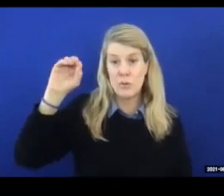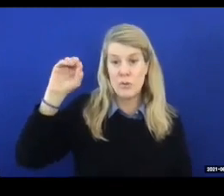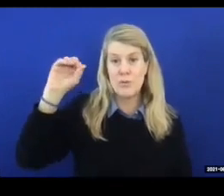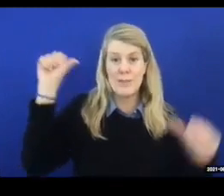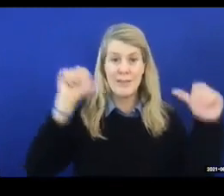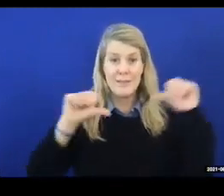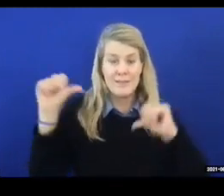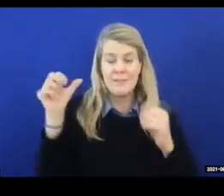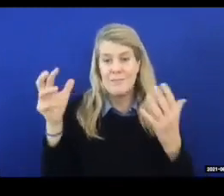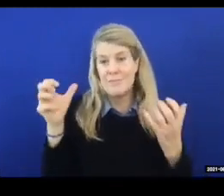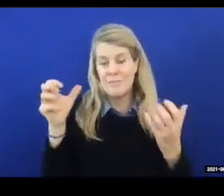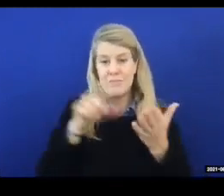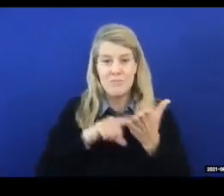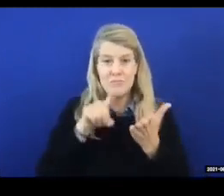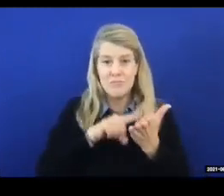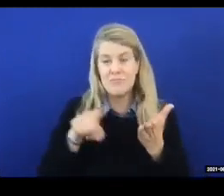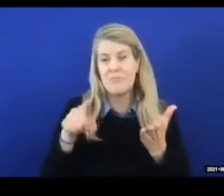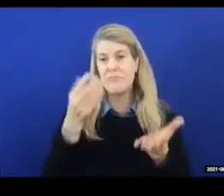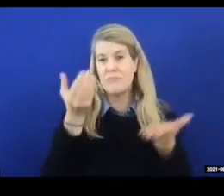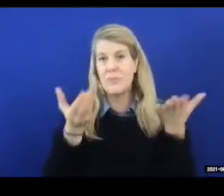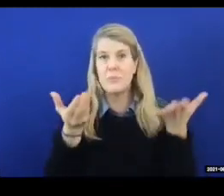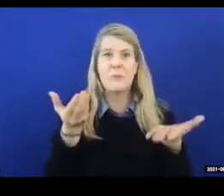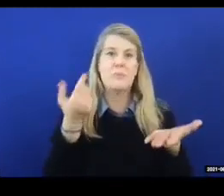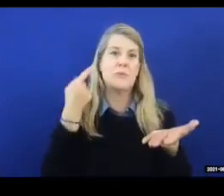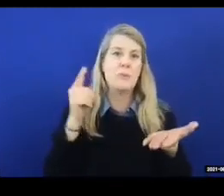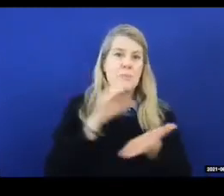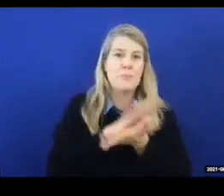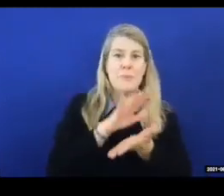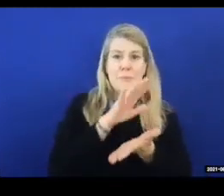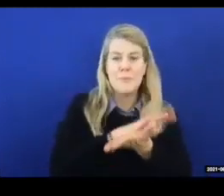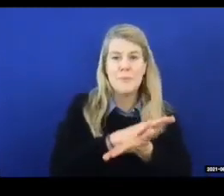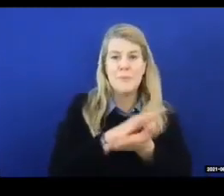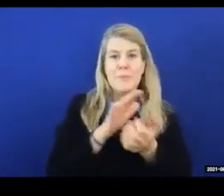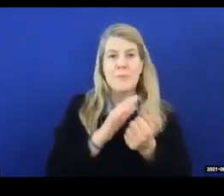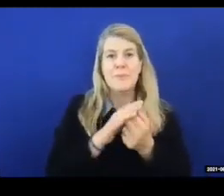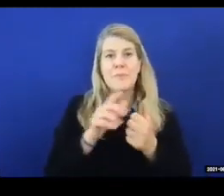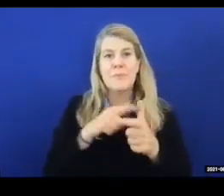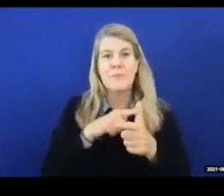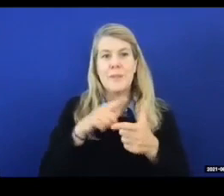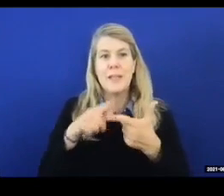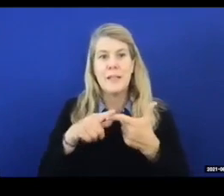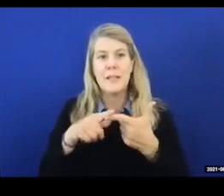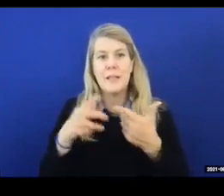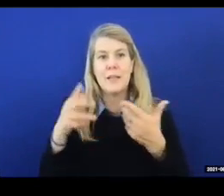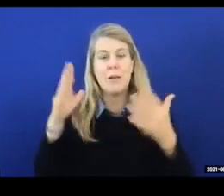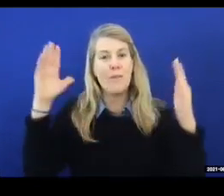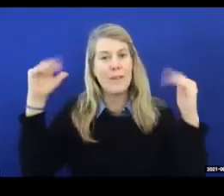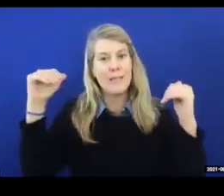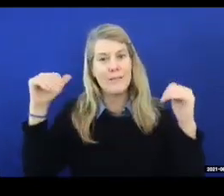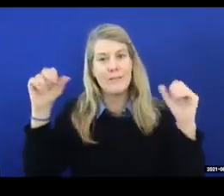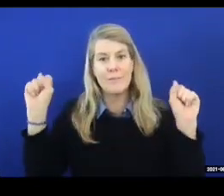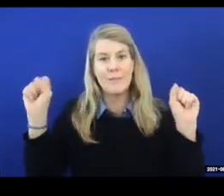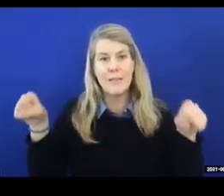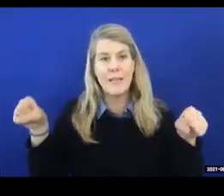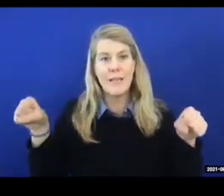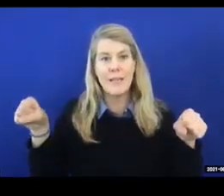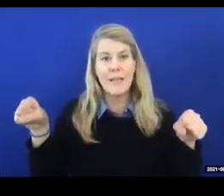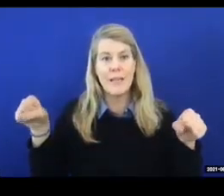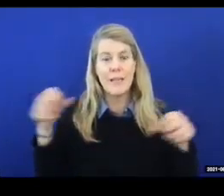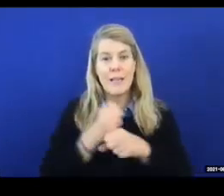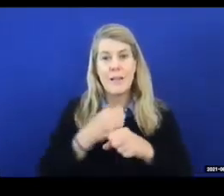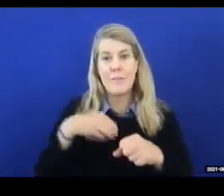initially do some research, maybe in academia, and then hopefully I